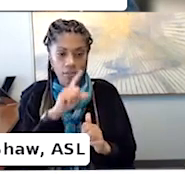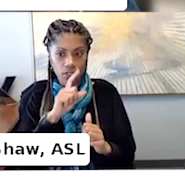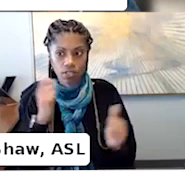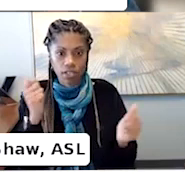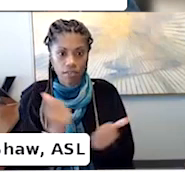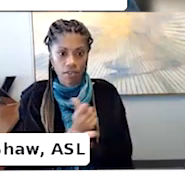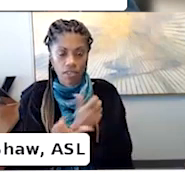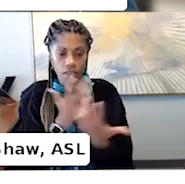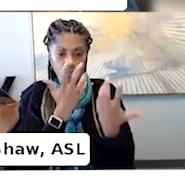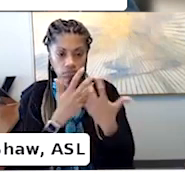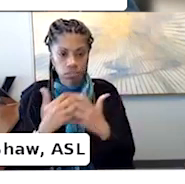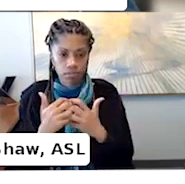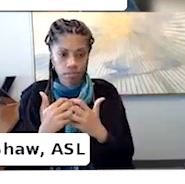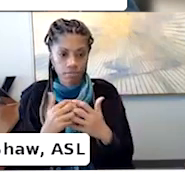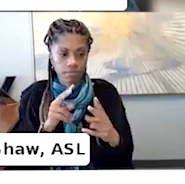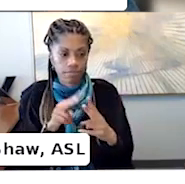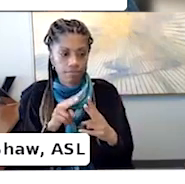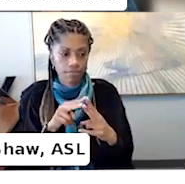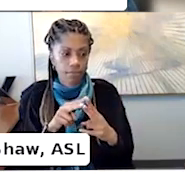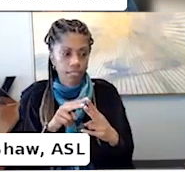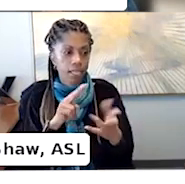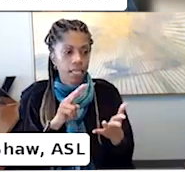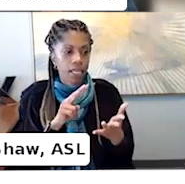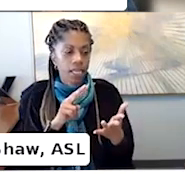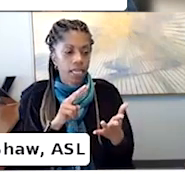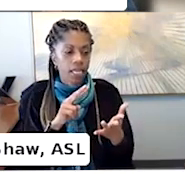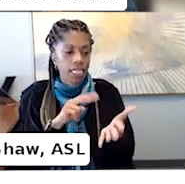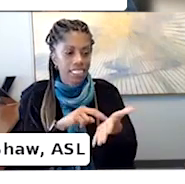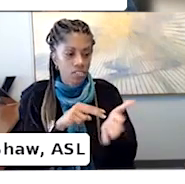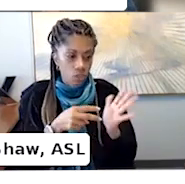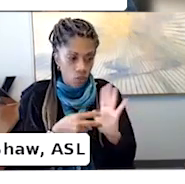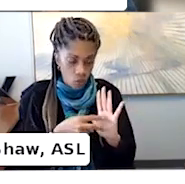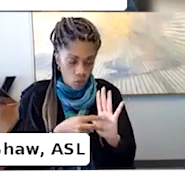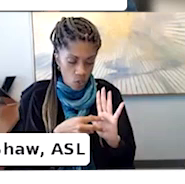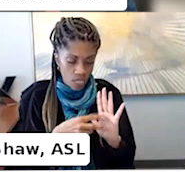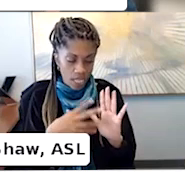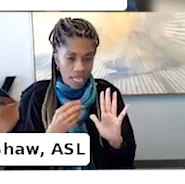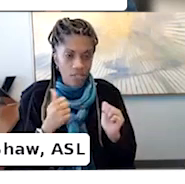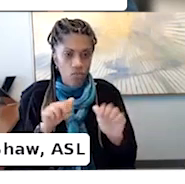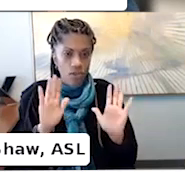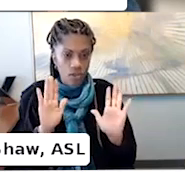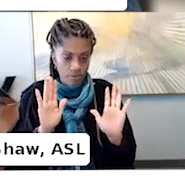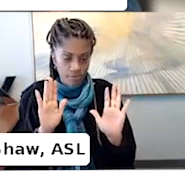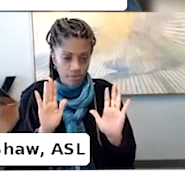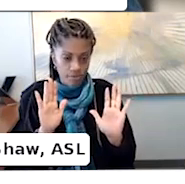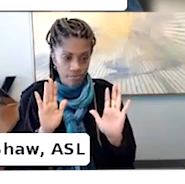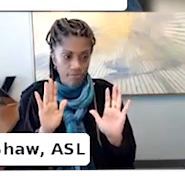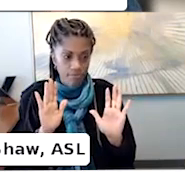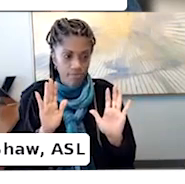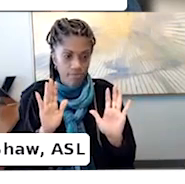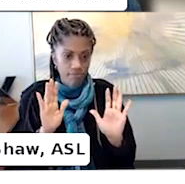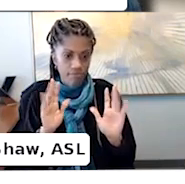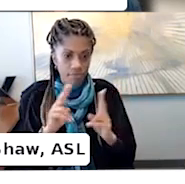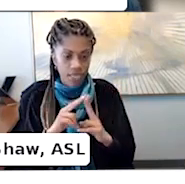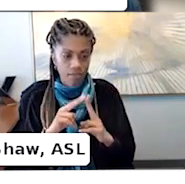two things that you are hearing StoryCorps say over and over again. And luckily, there are some real